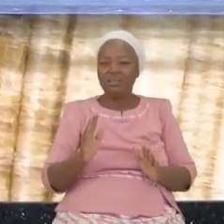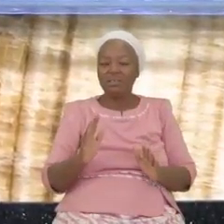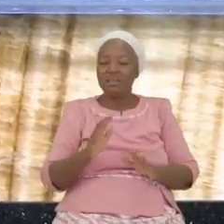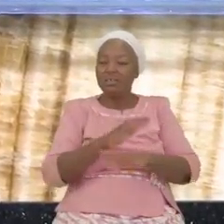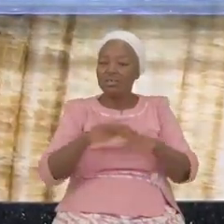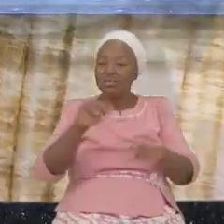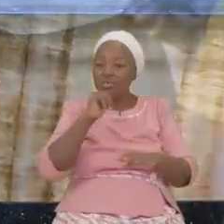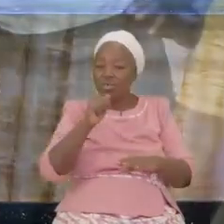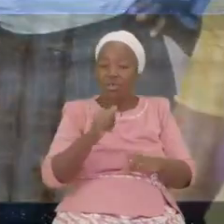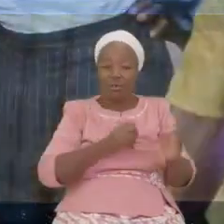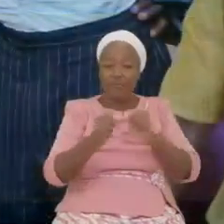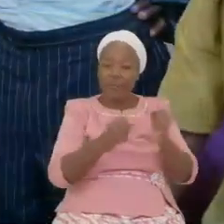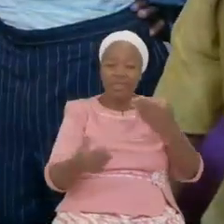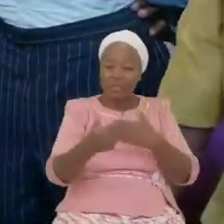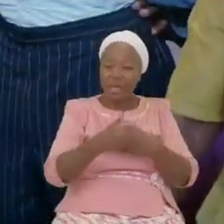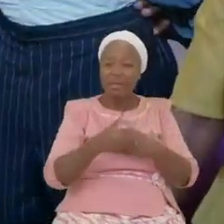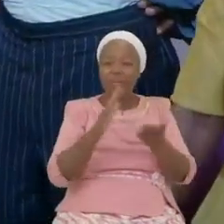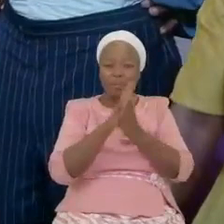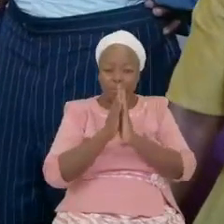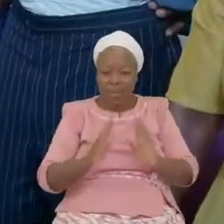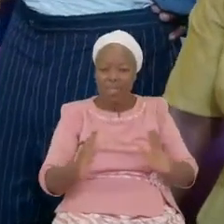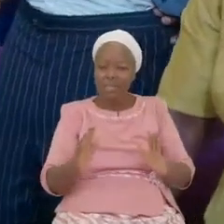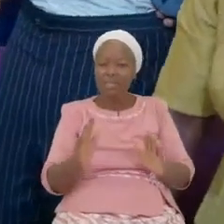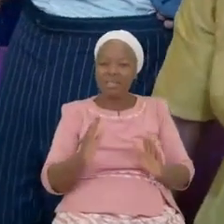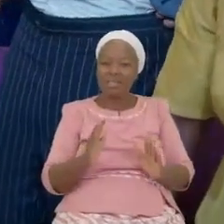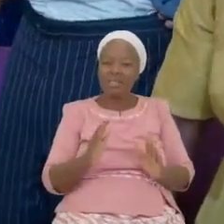Does not retaliate. Peace.